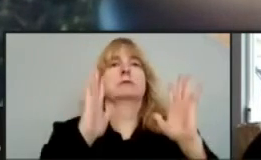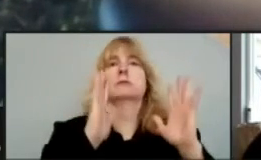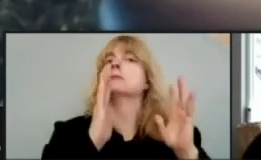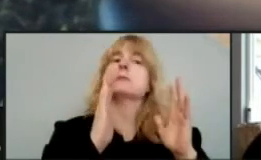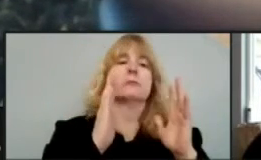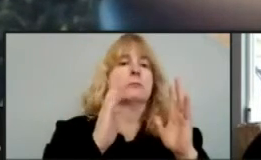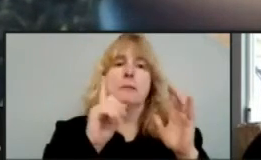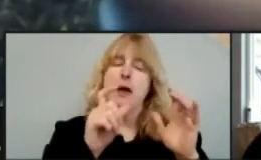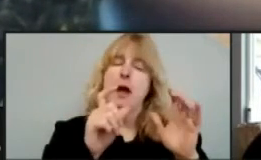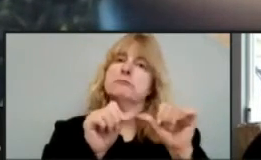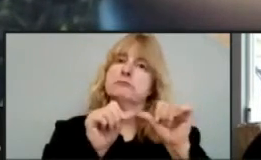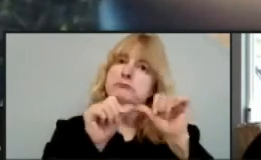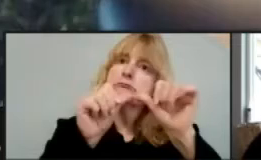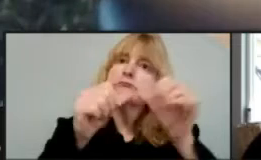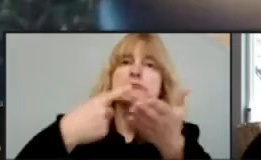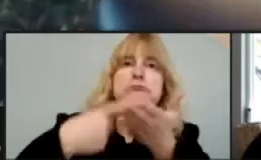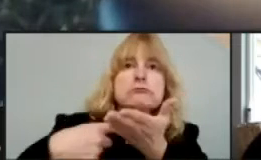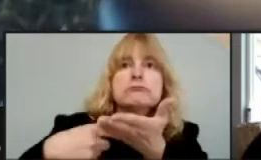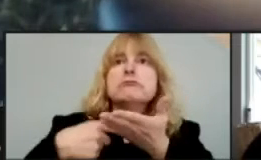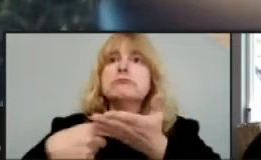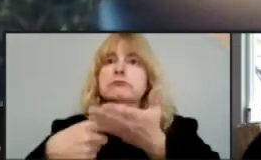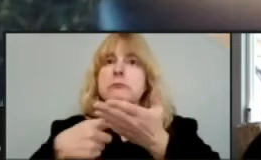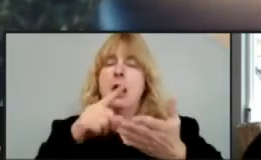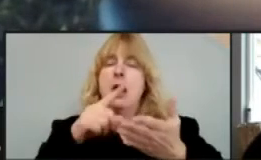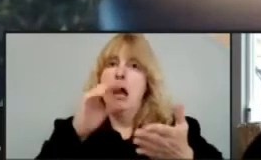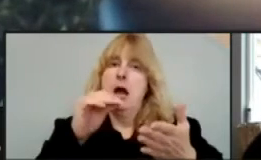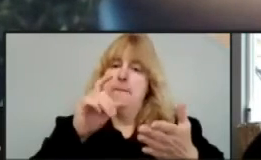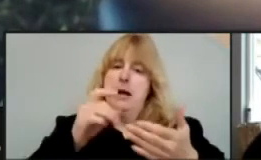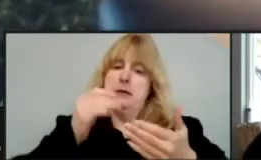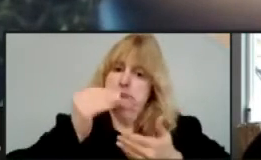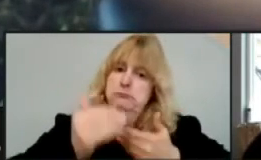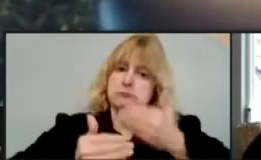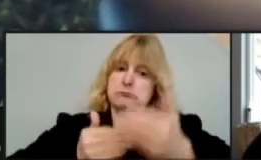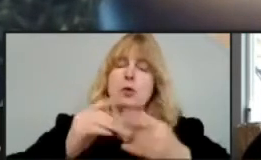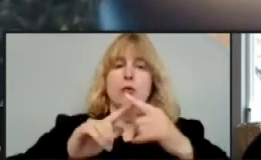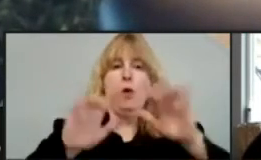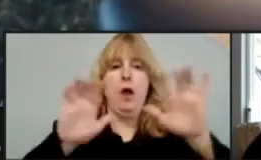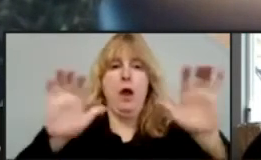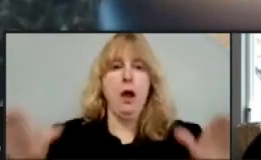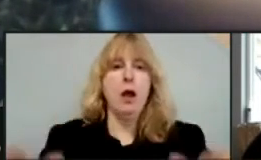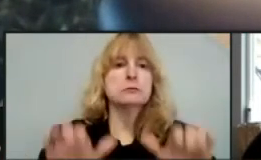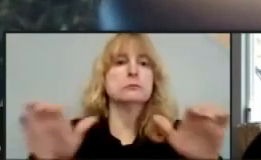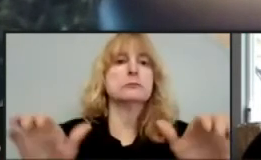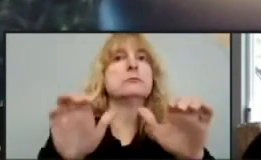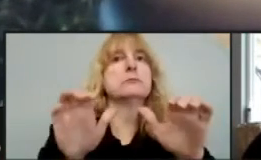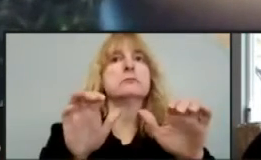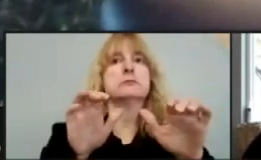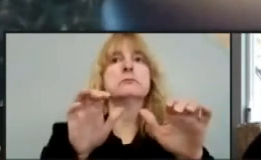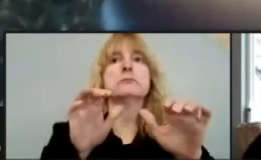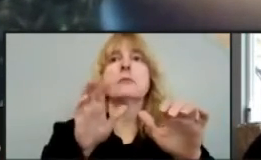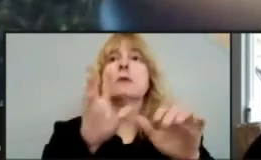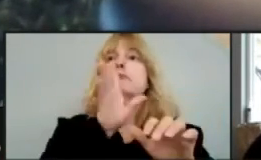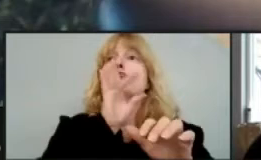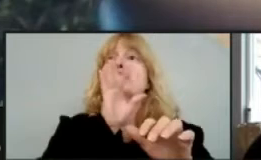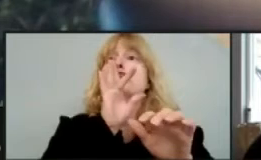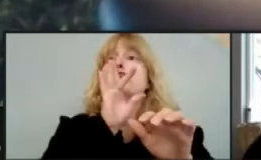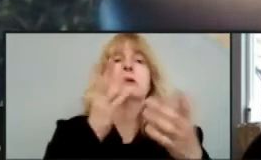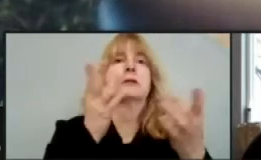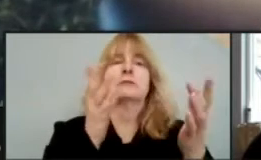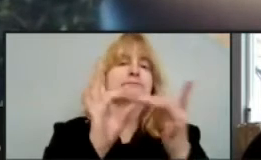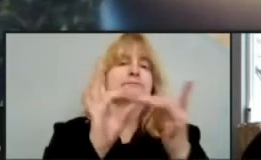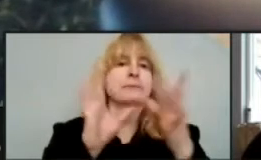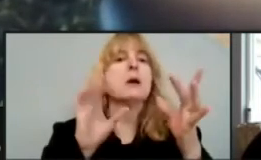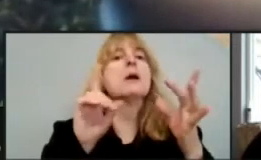action. And, I think, I tweeted and I've been talking a lot about what happened